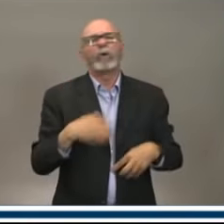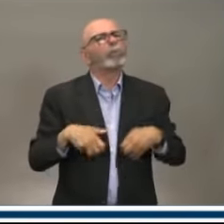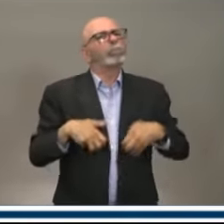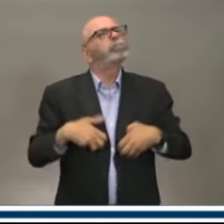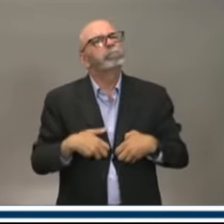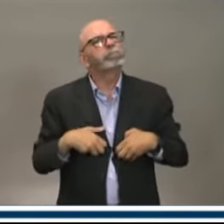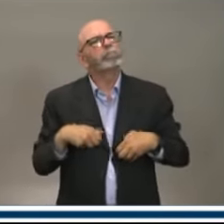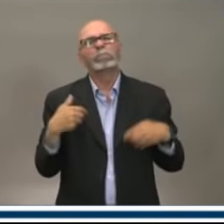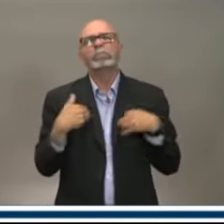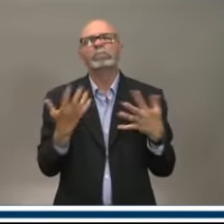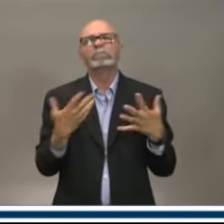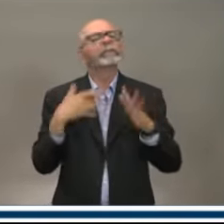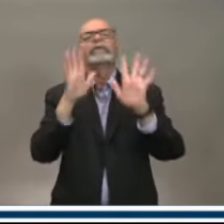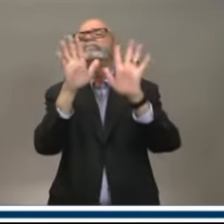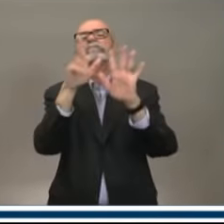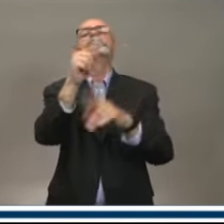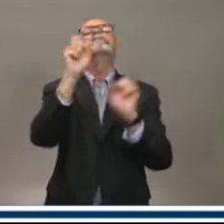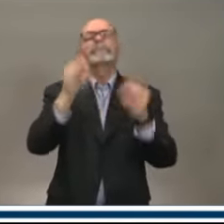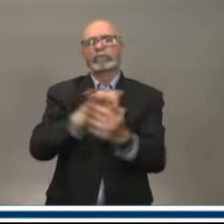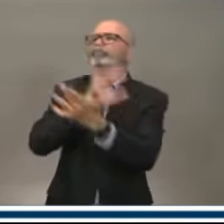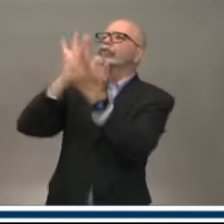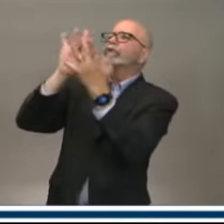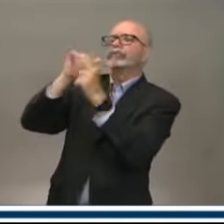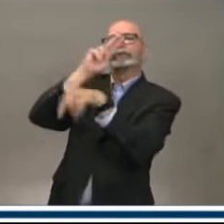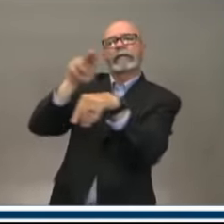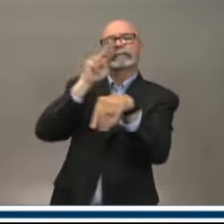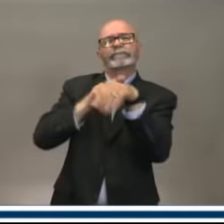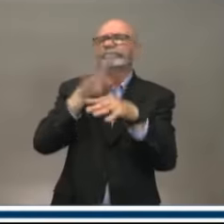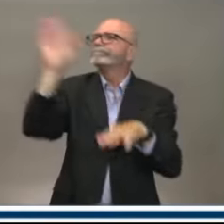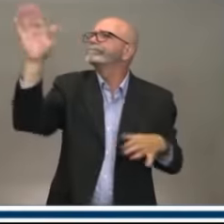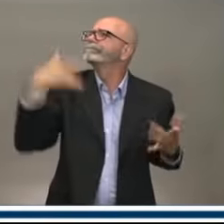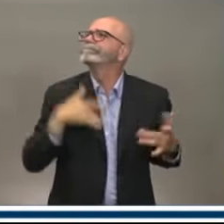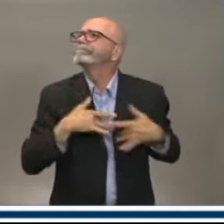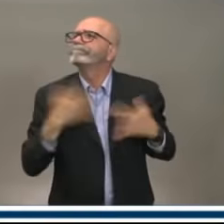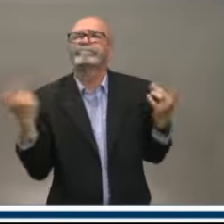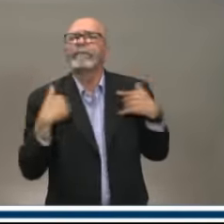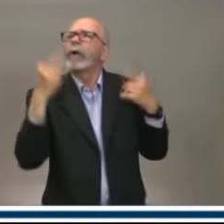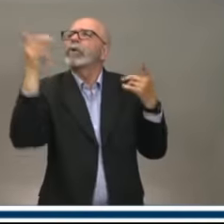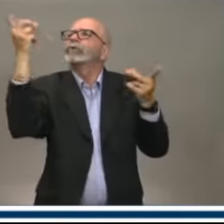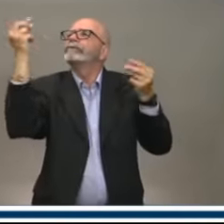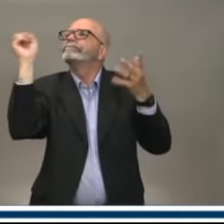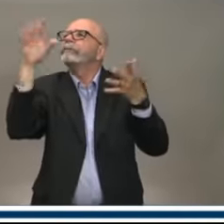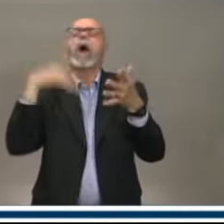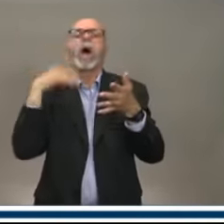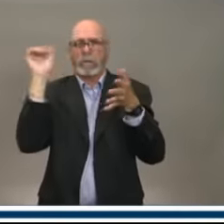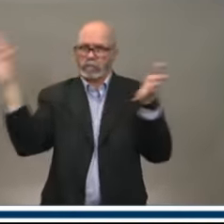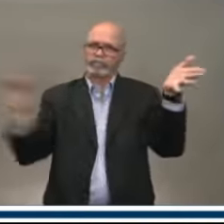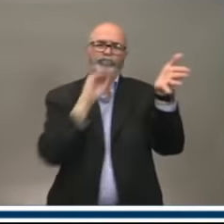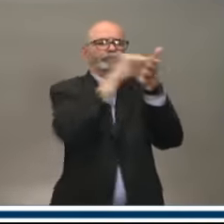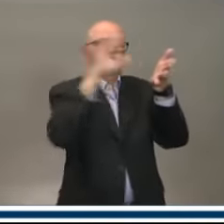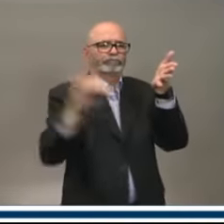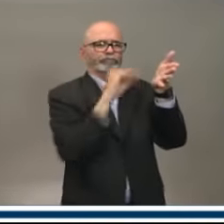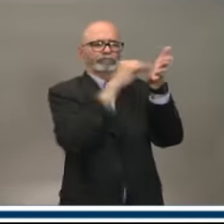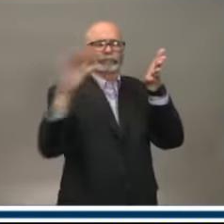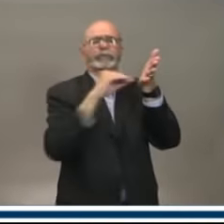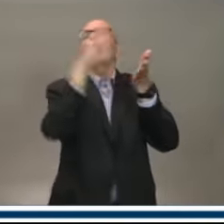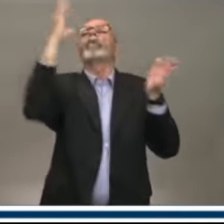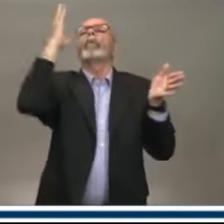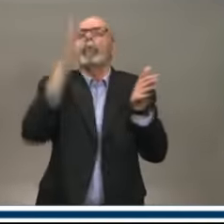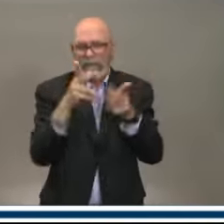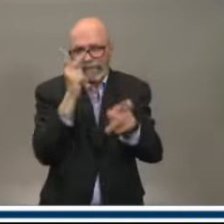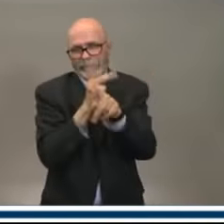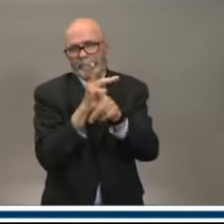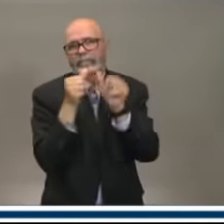you connect into your appropriate department, and we'll get you on the list, and we'll figure out how you can be fit into our